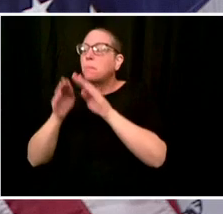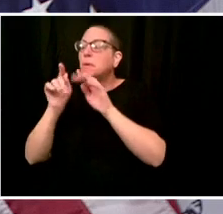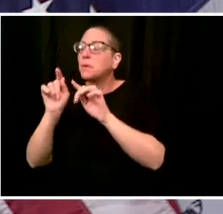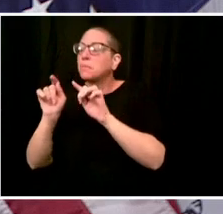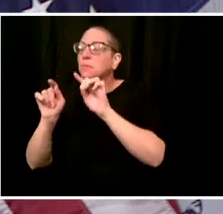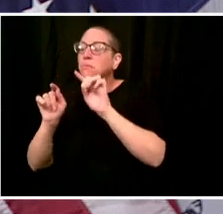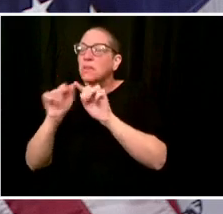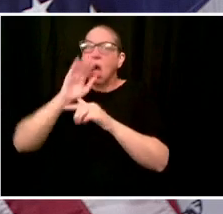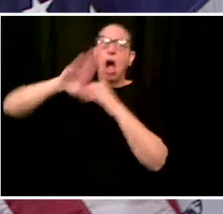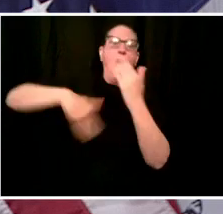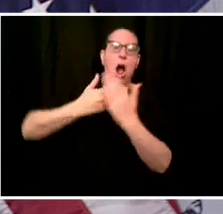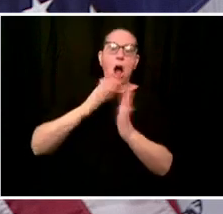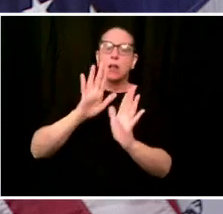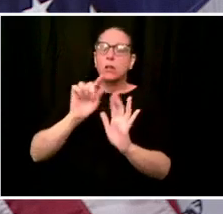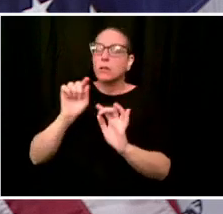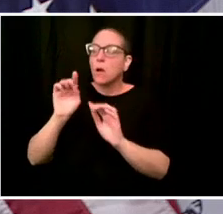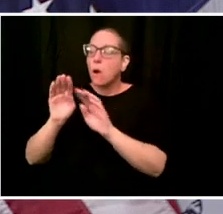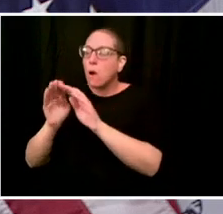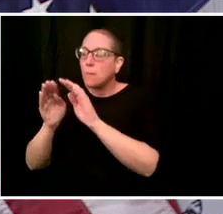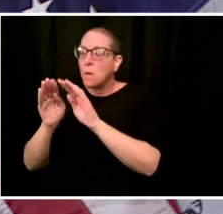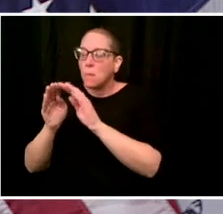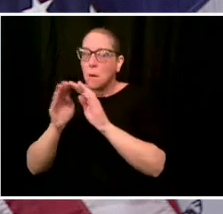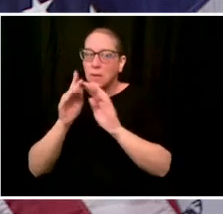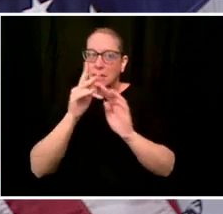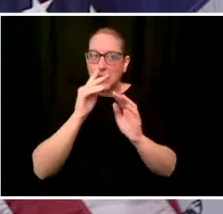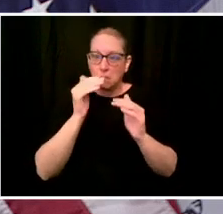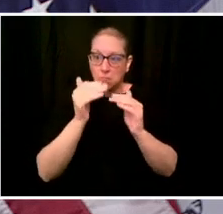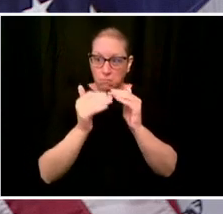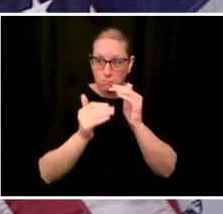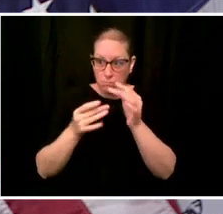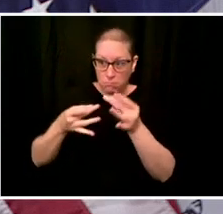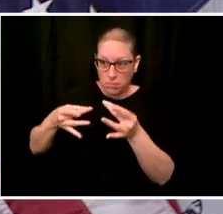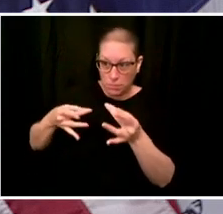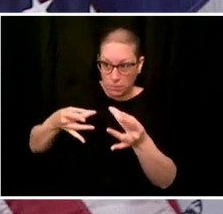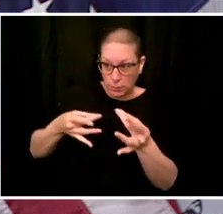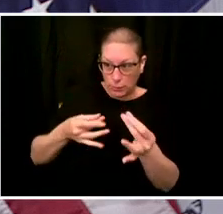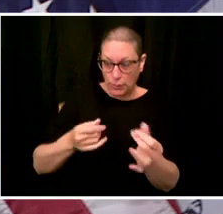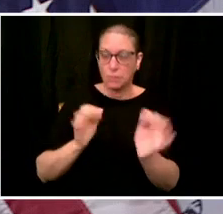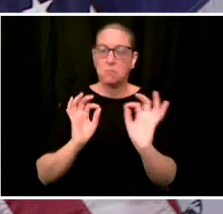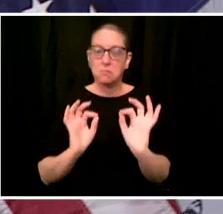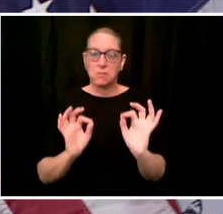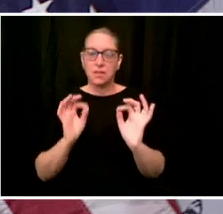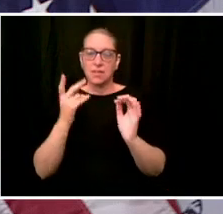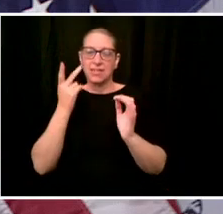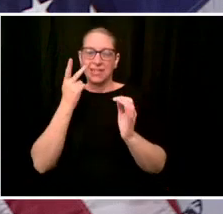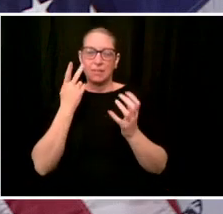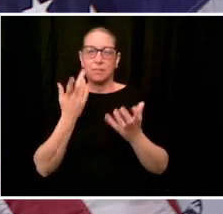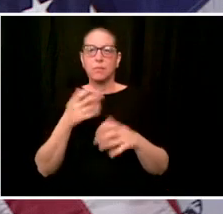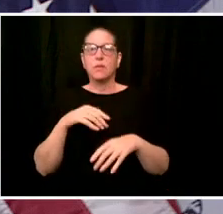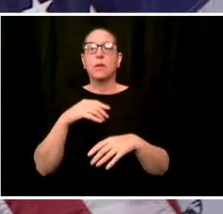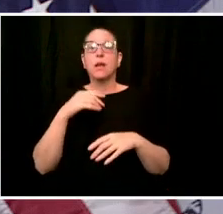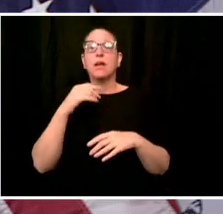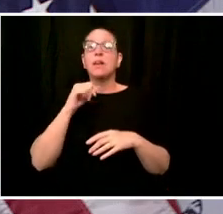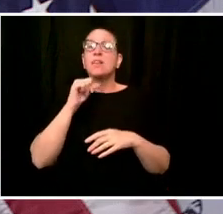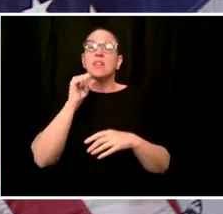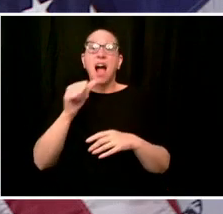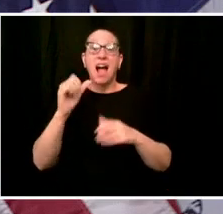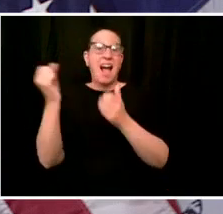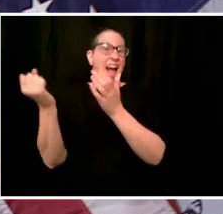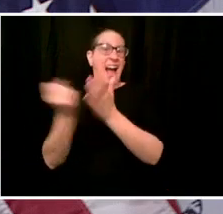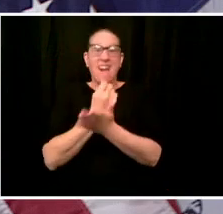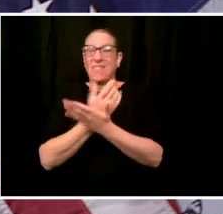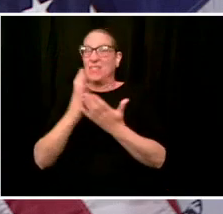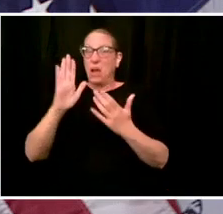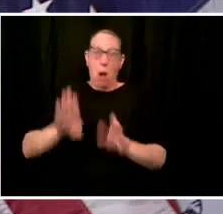is if we make a move, it's going to be piece by piece. We're not talking about bringing everything back and kind of, off switch goes to on switch.